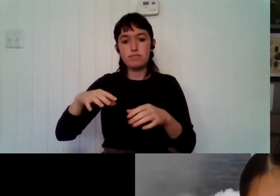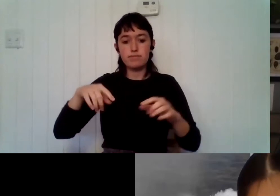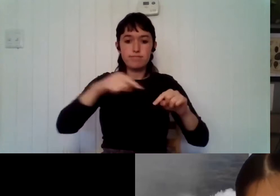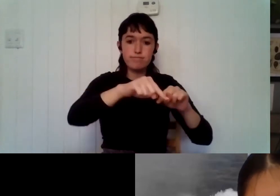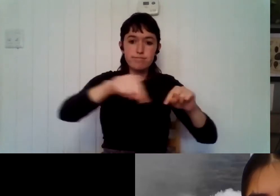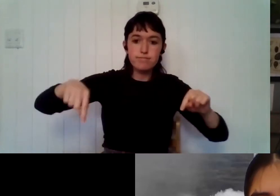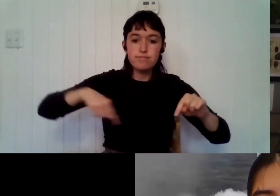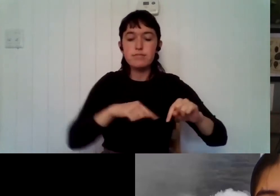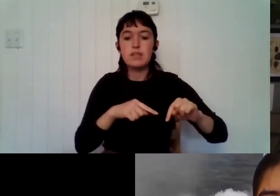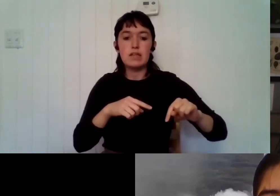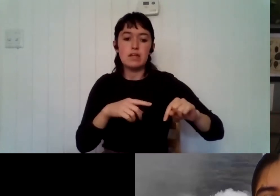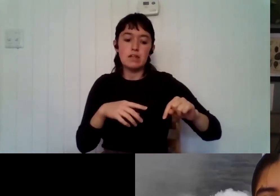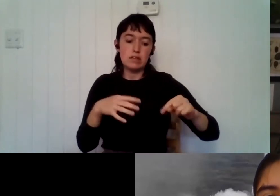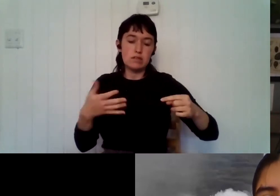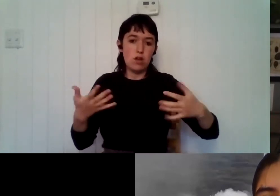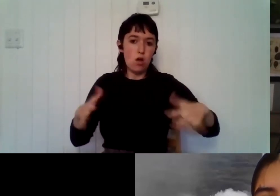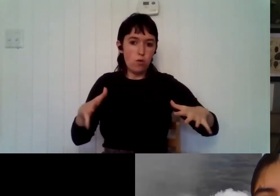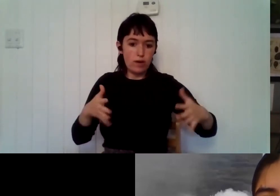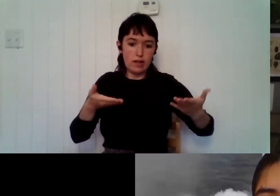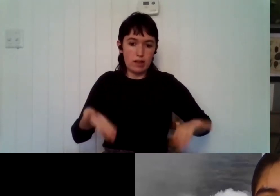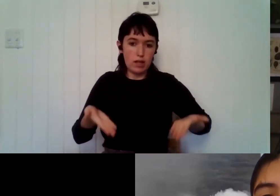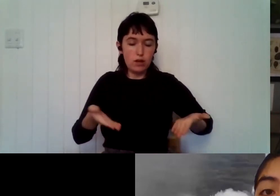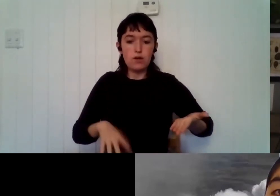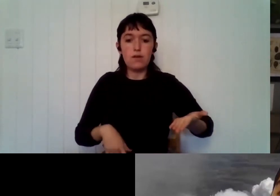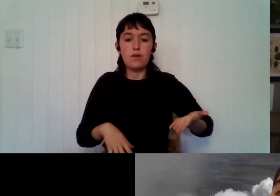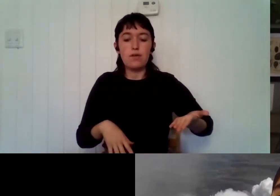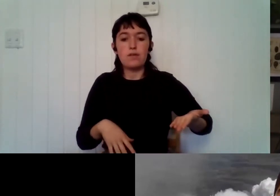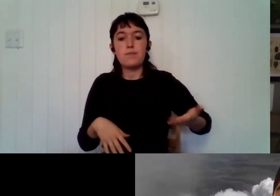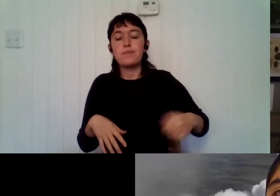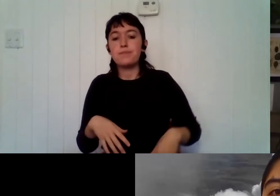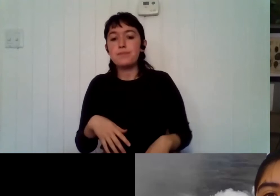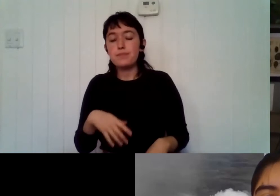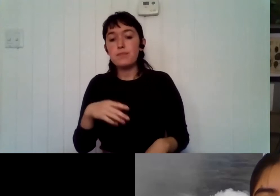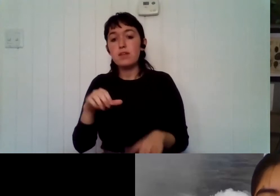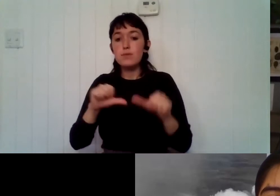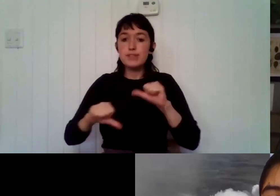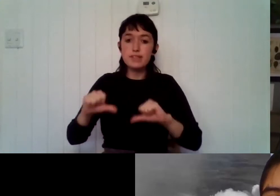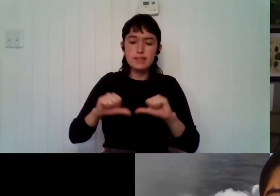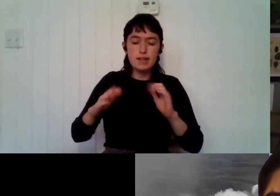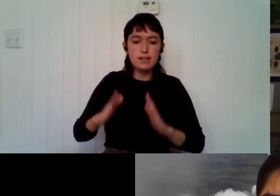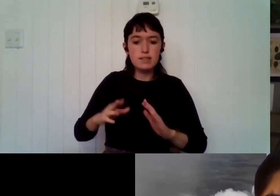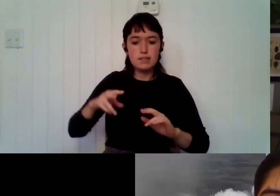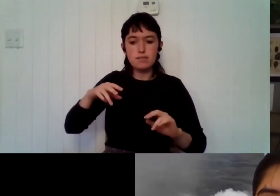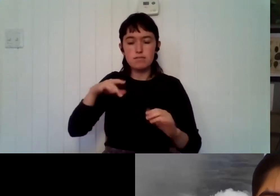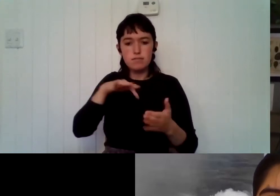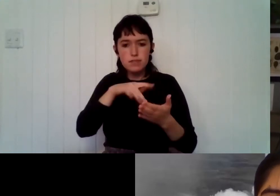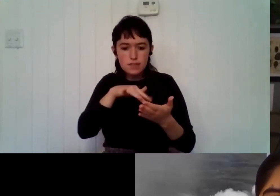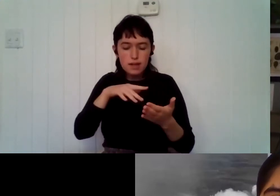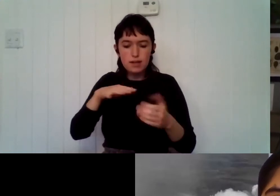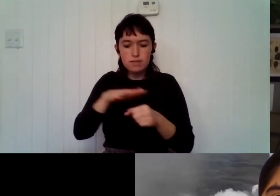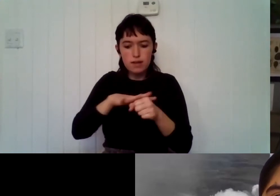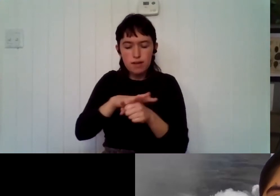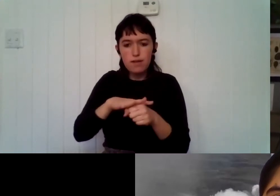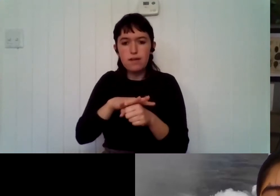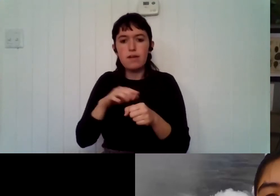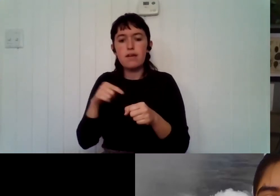in place. So where the scientists, because of previous eruptions and because of other things